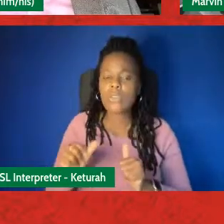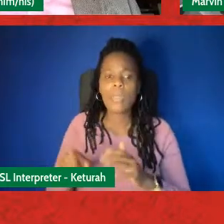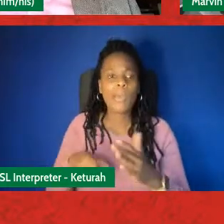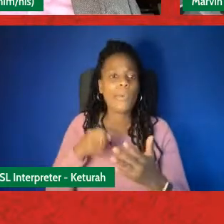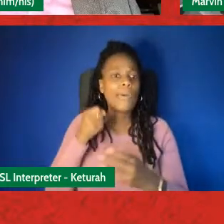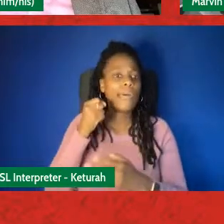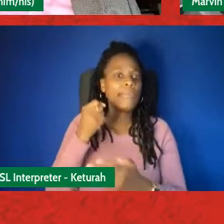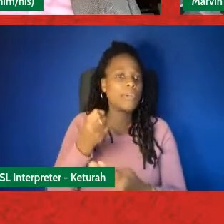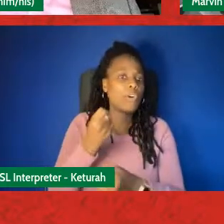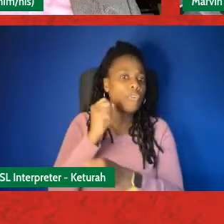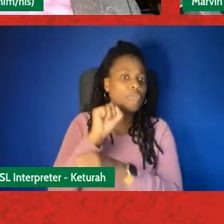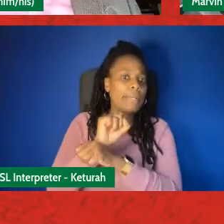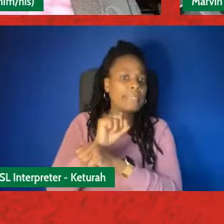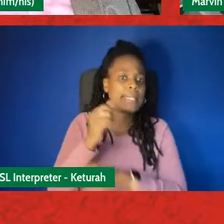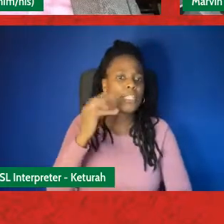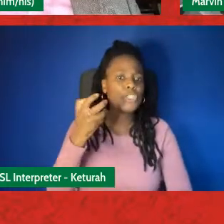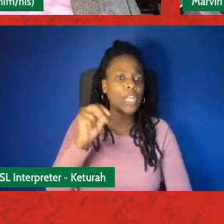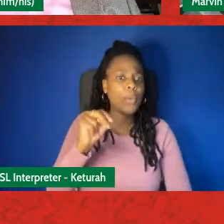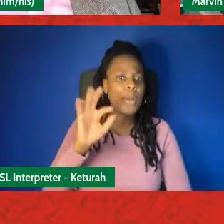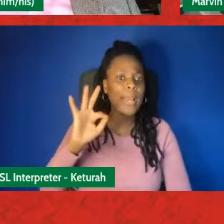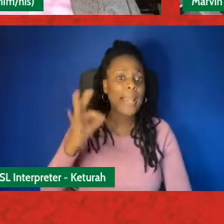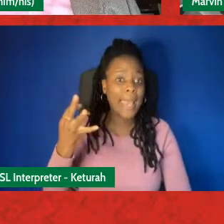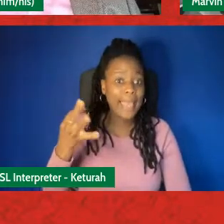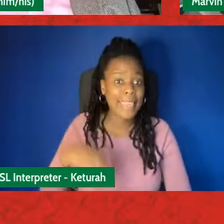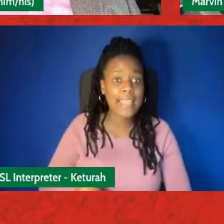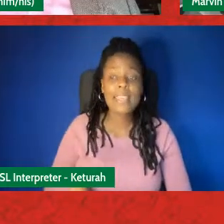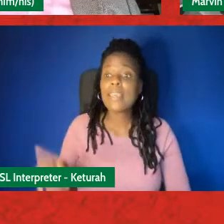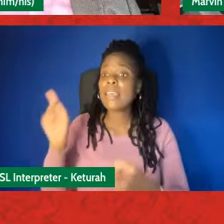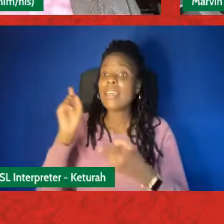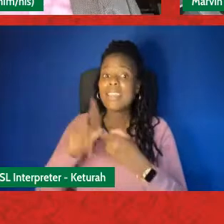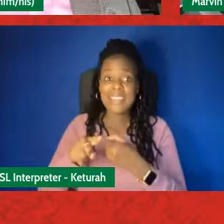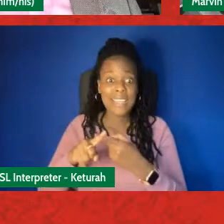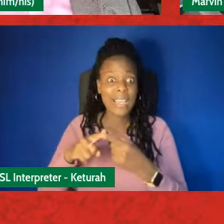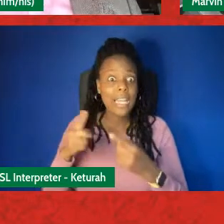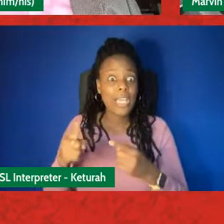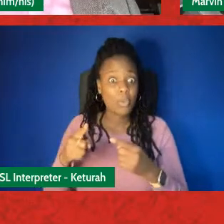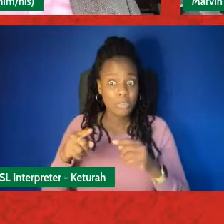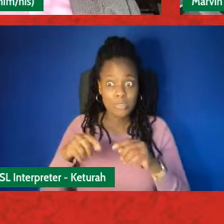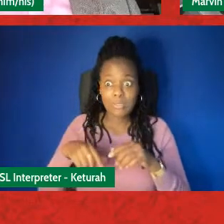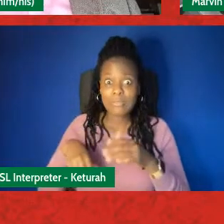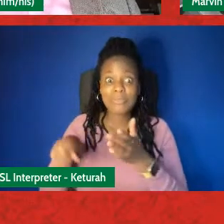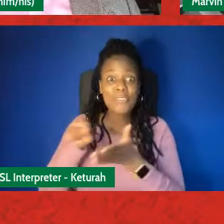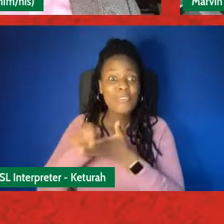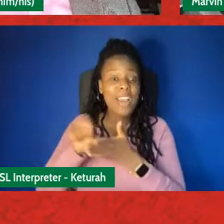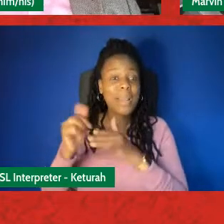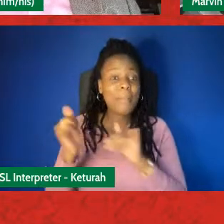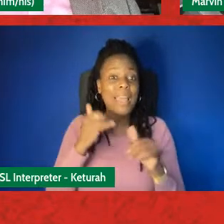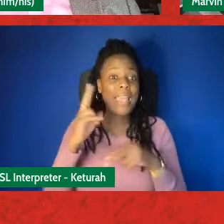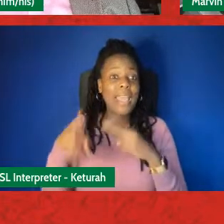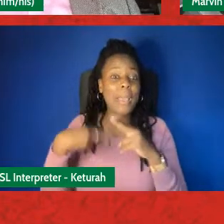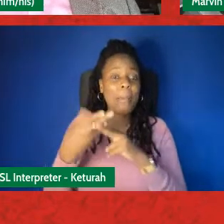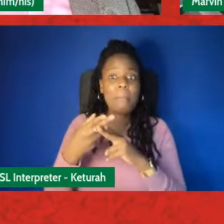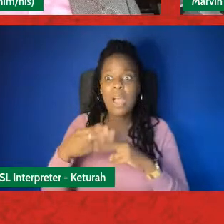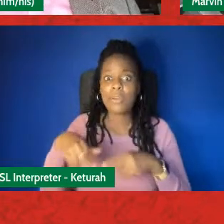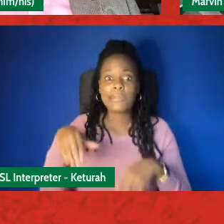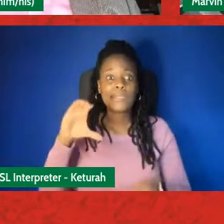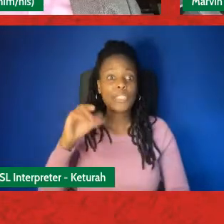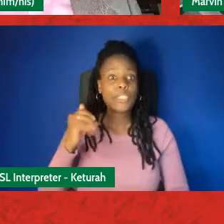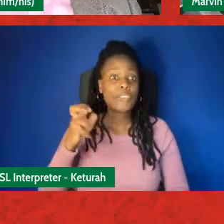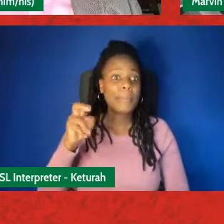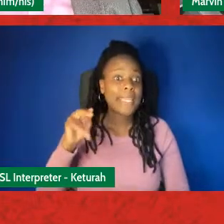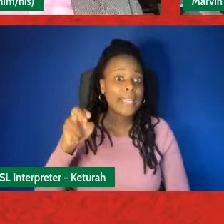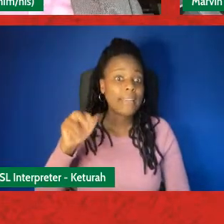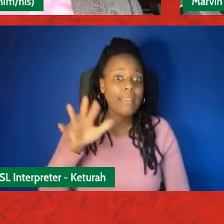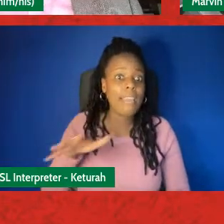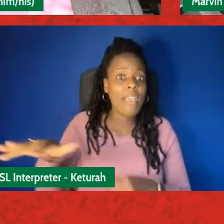January 9th. And he's advertising this new play about this insurrection in the Caribbean on January 16th.